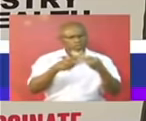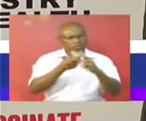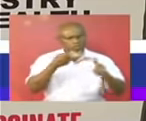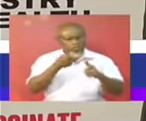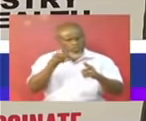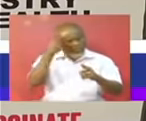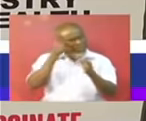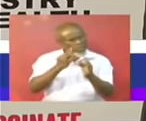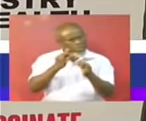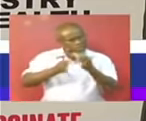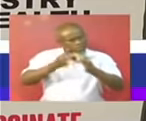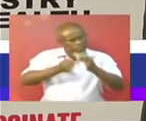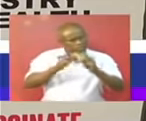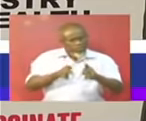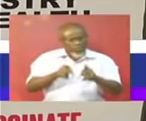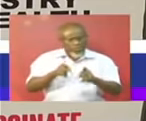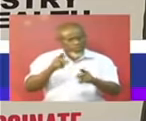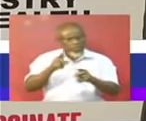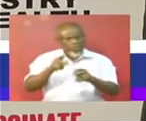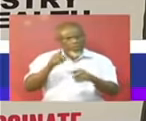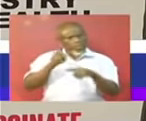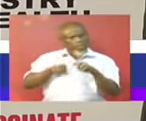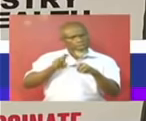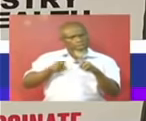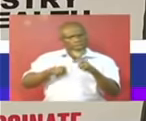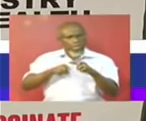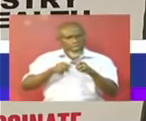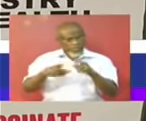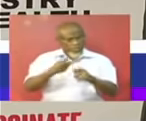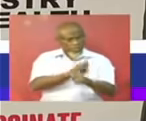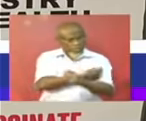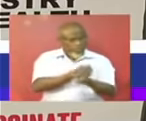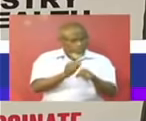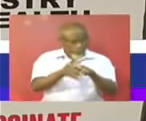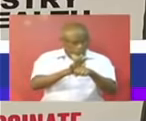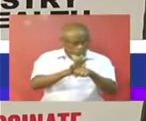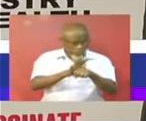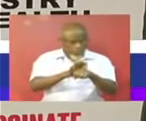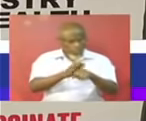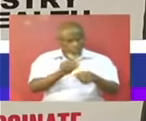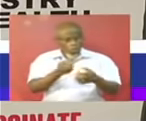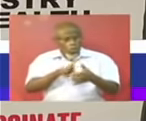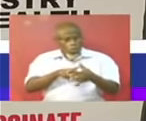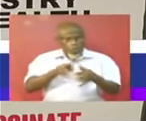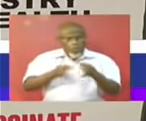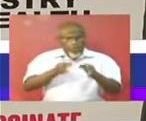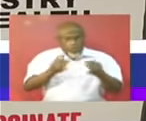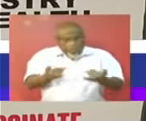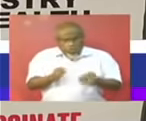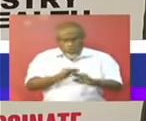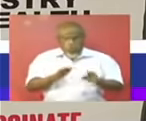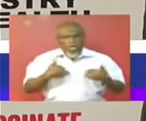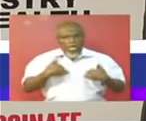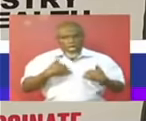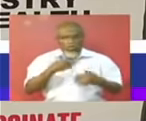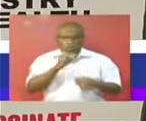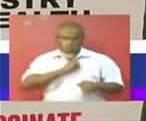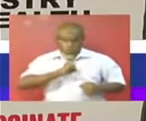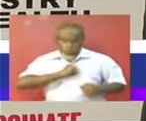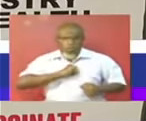against COVID-19. There are also general questions to make sure that these patients don't have fever, don't have cough, and are feeling very well on the